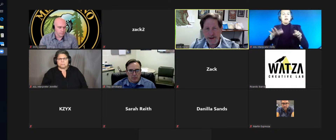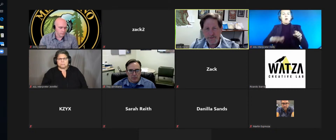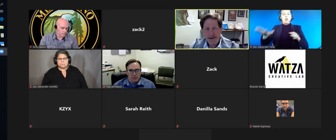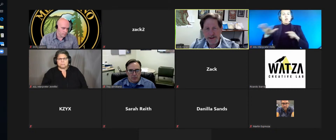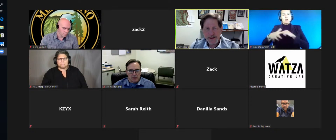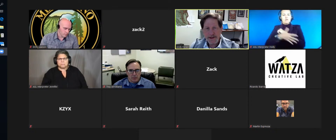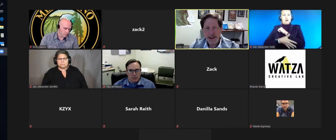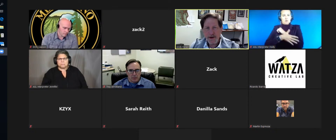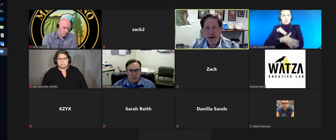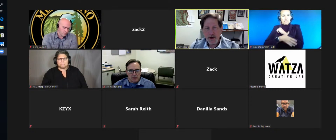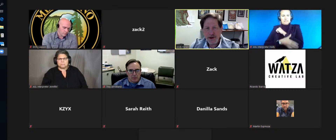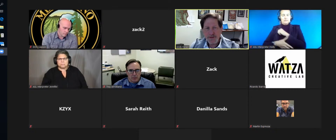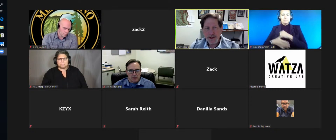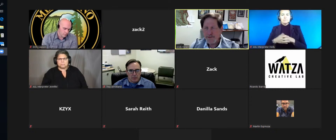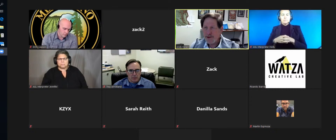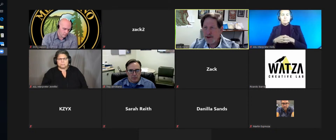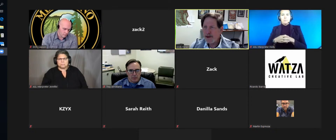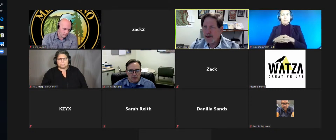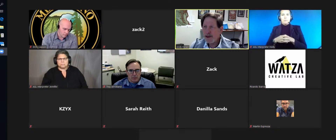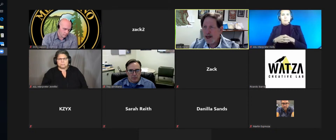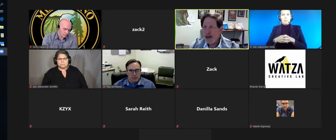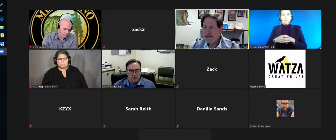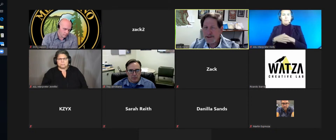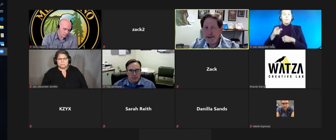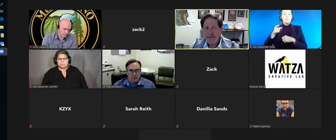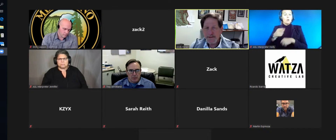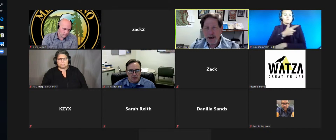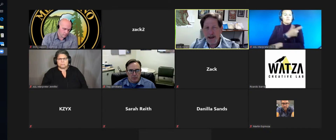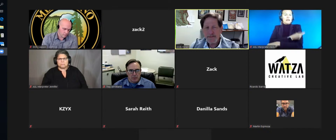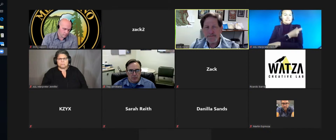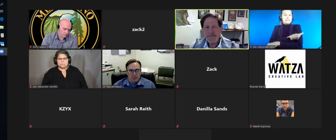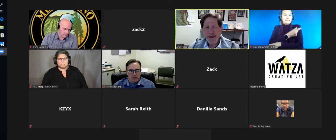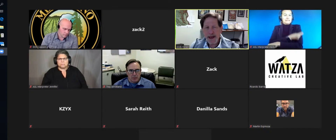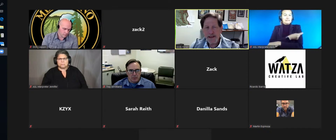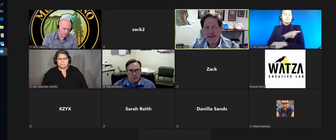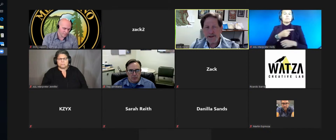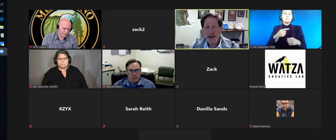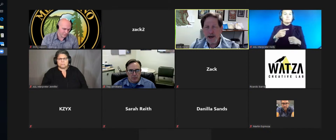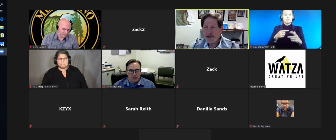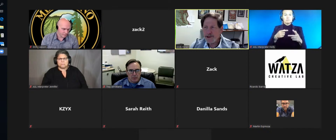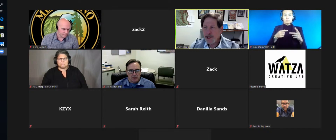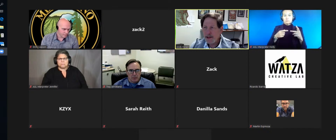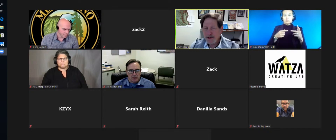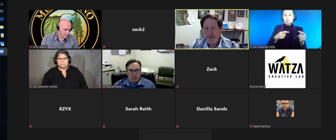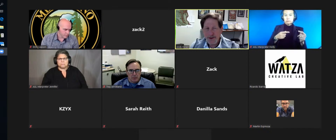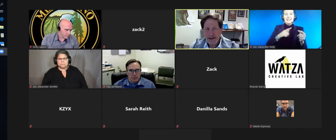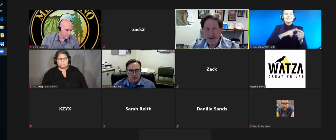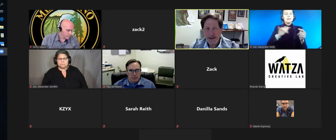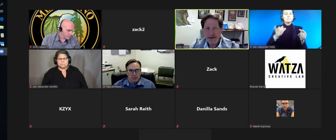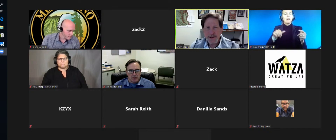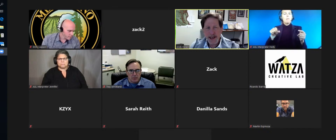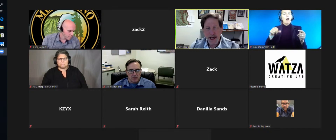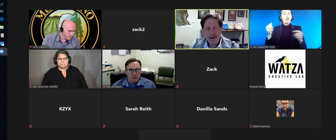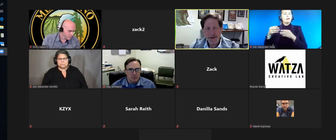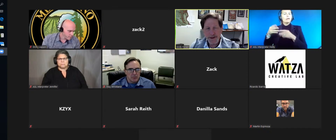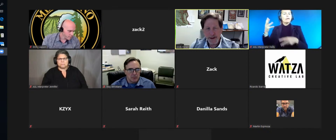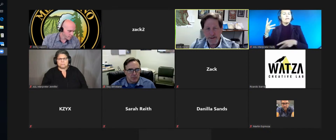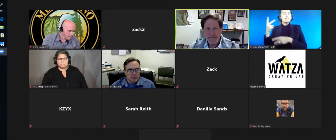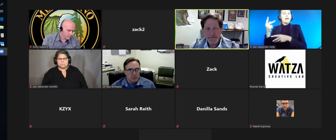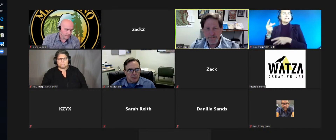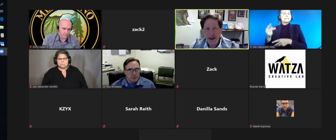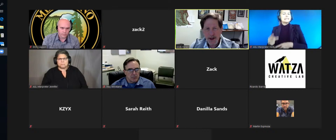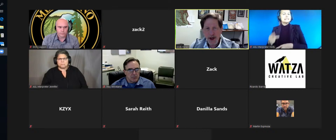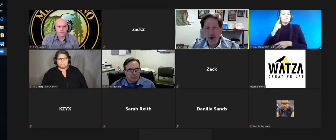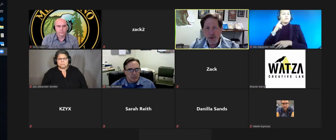These vaccines can also be given at the same time as other childhood vaccines to catch people